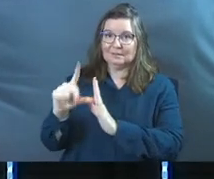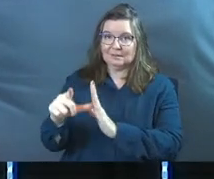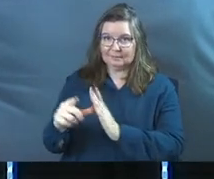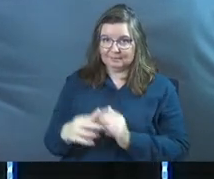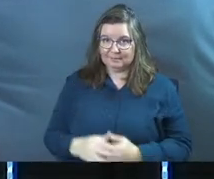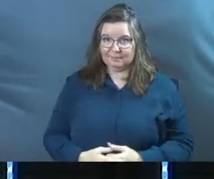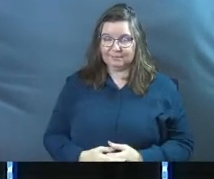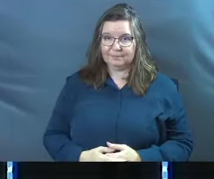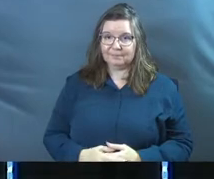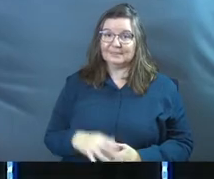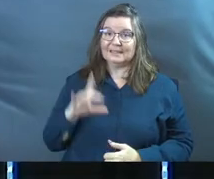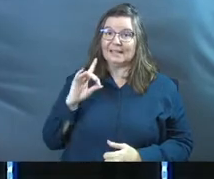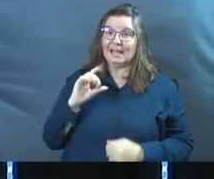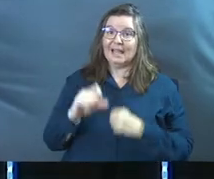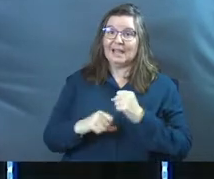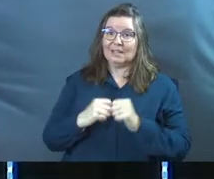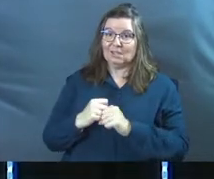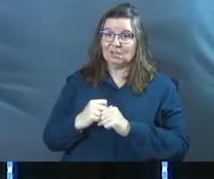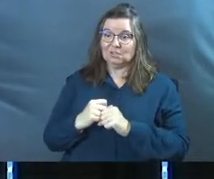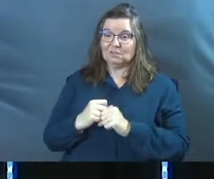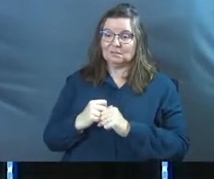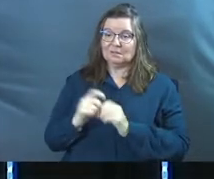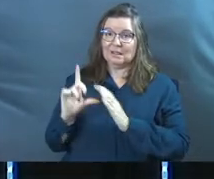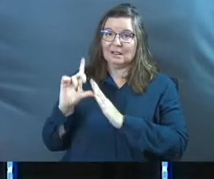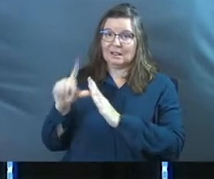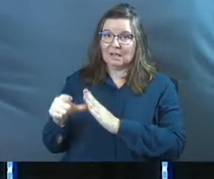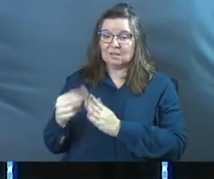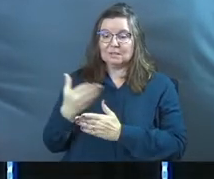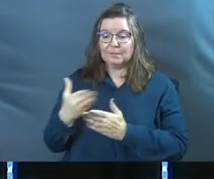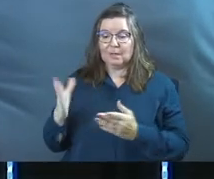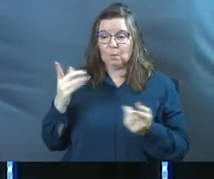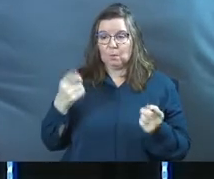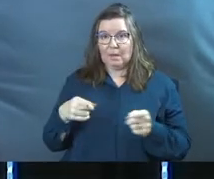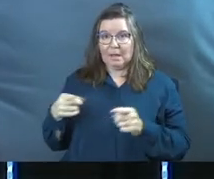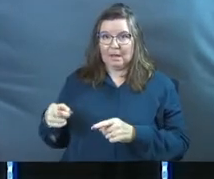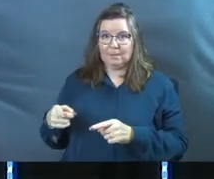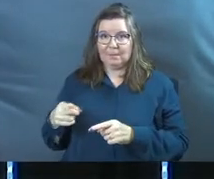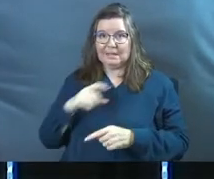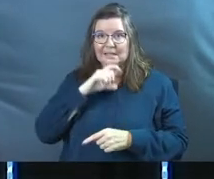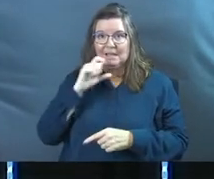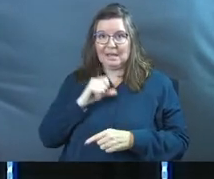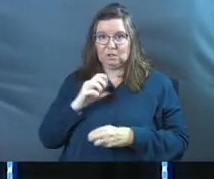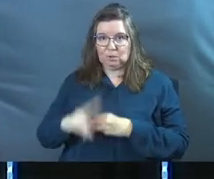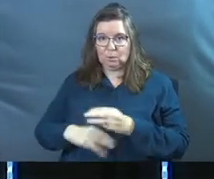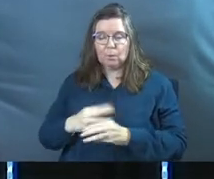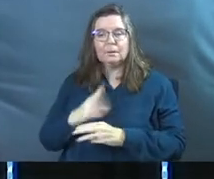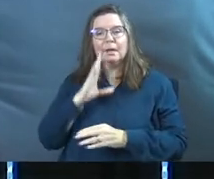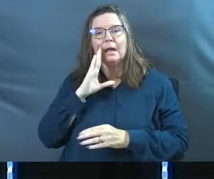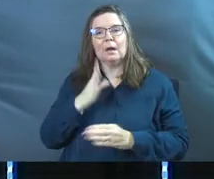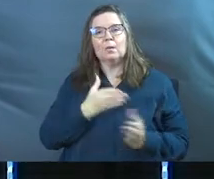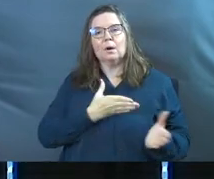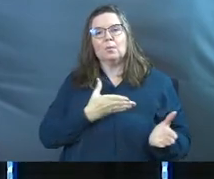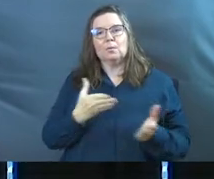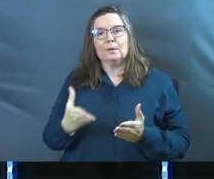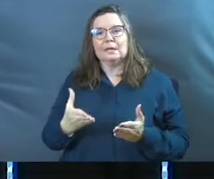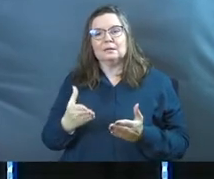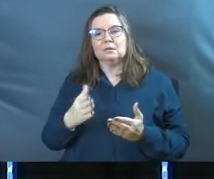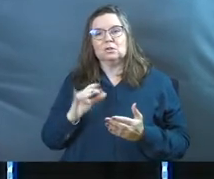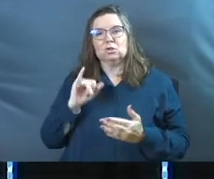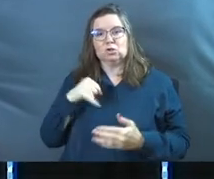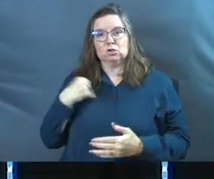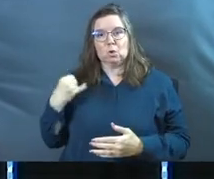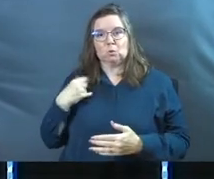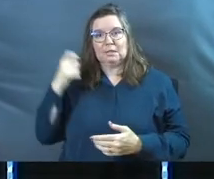moment. 8 years after that moment, some things are going to happen in the ancient world. And it's going to bring to bear